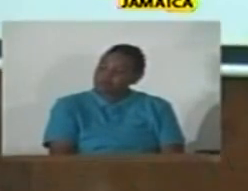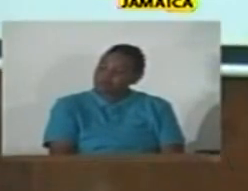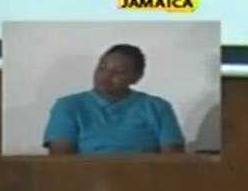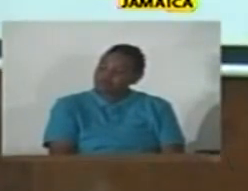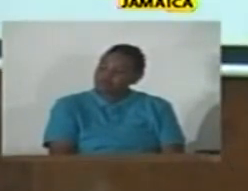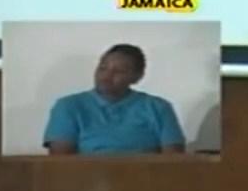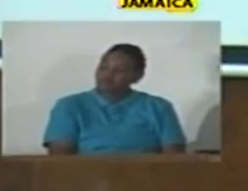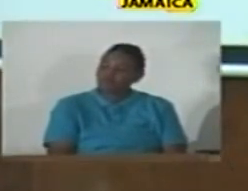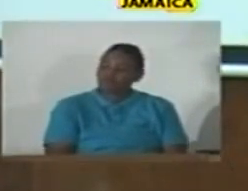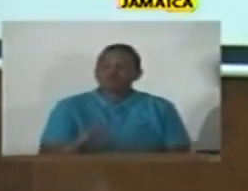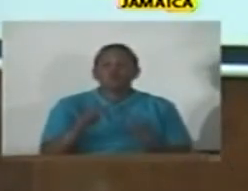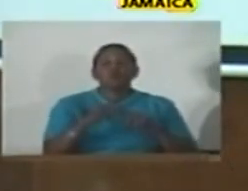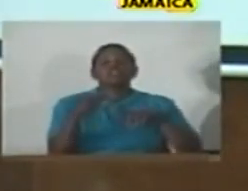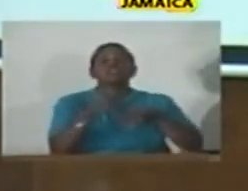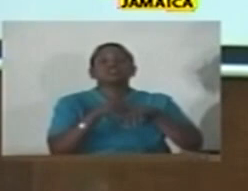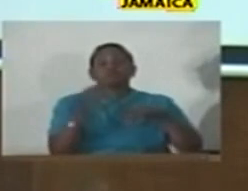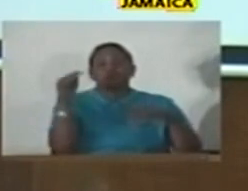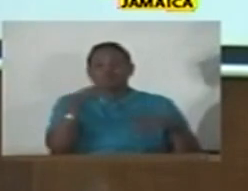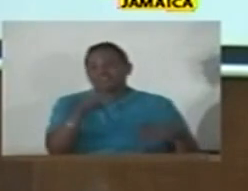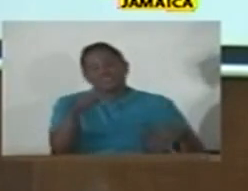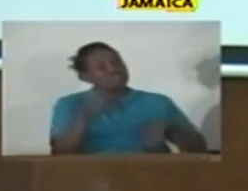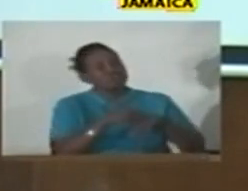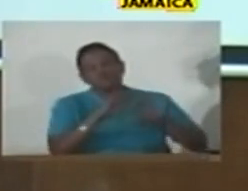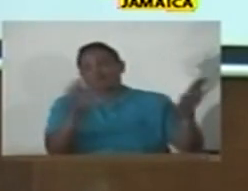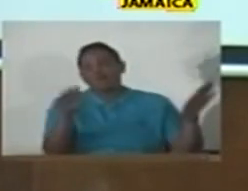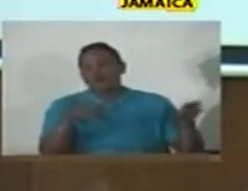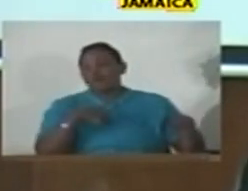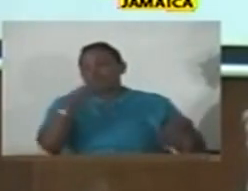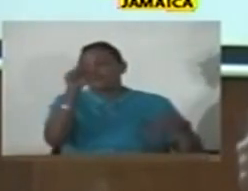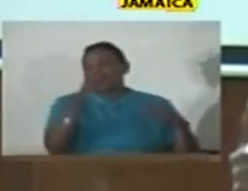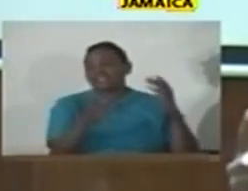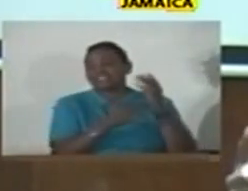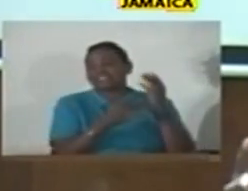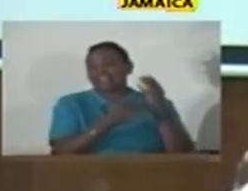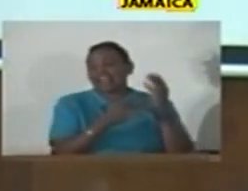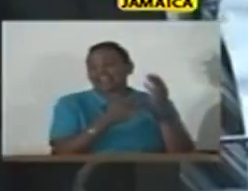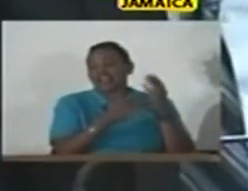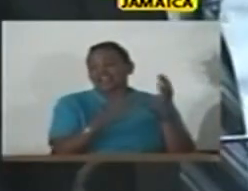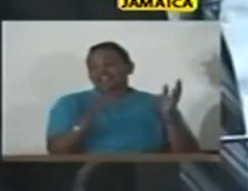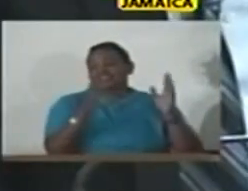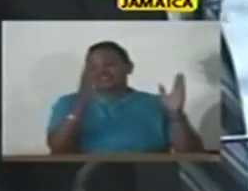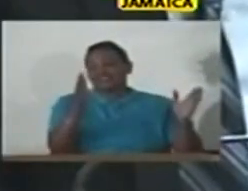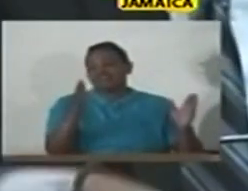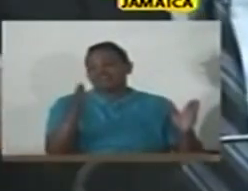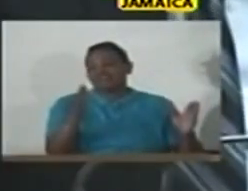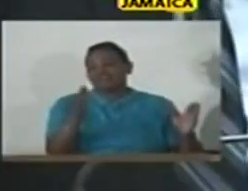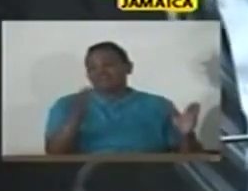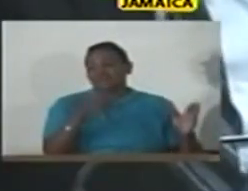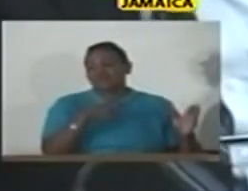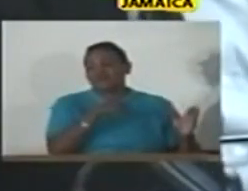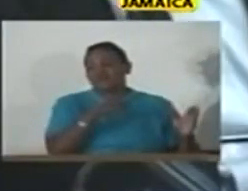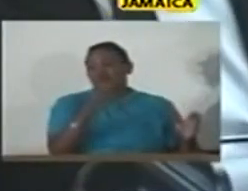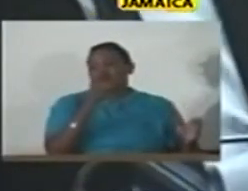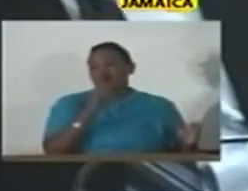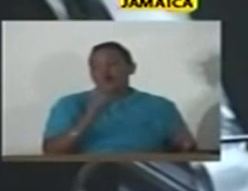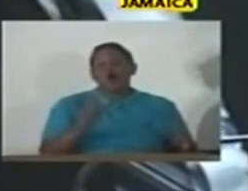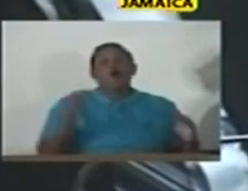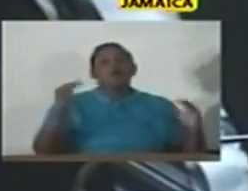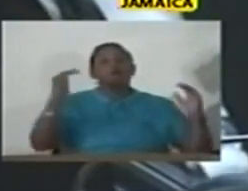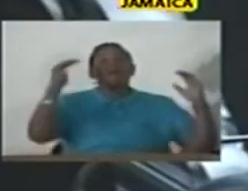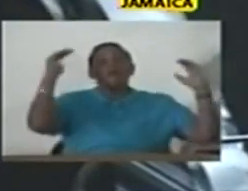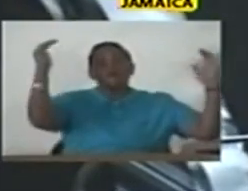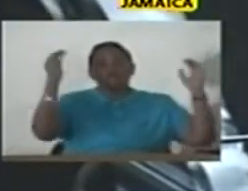don't worry, we have gone beyond the chips. We have gone technology-wise, which is further than that, up, and further